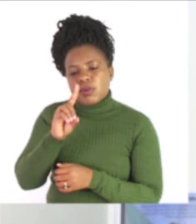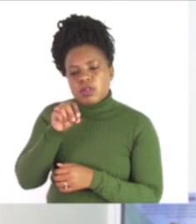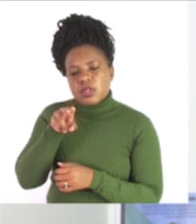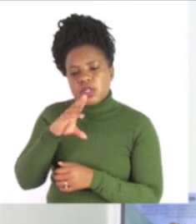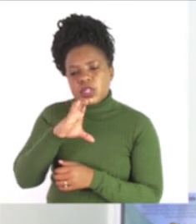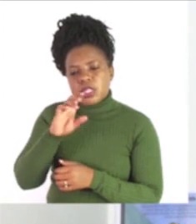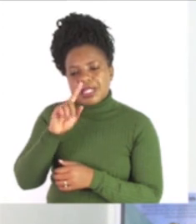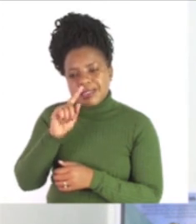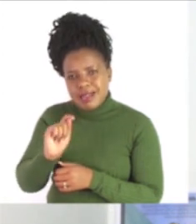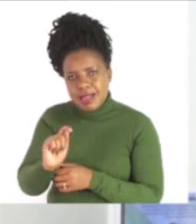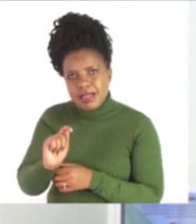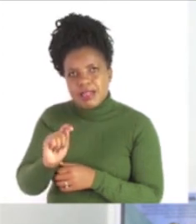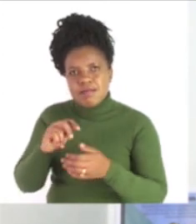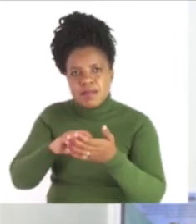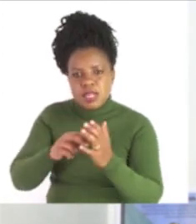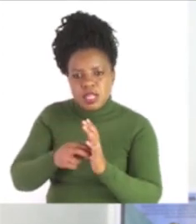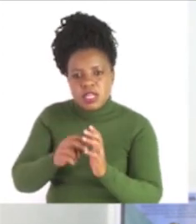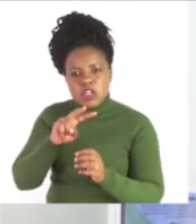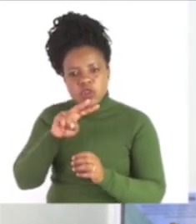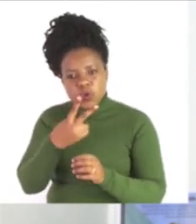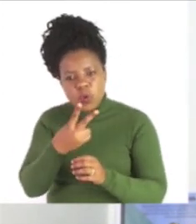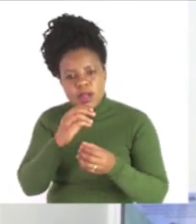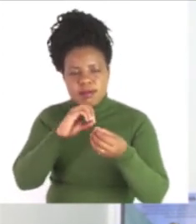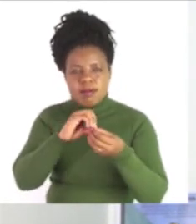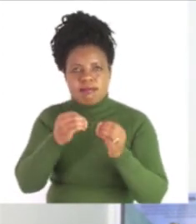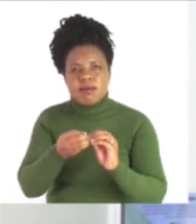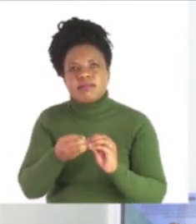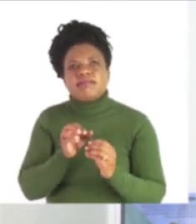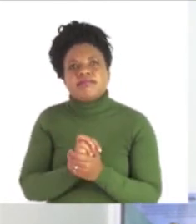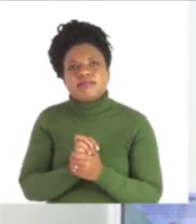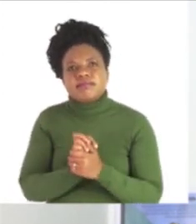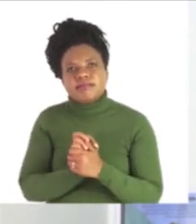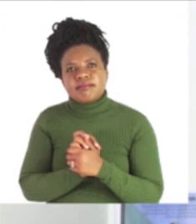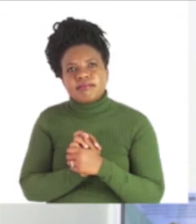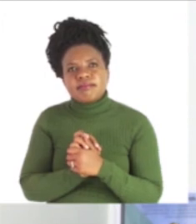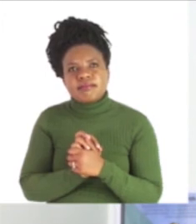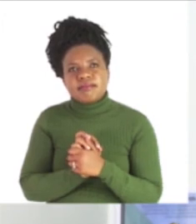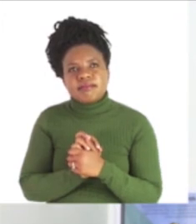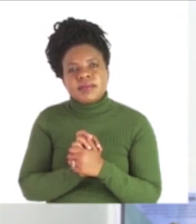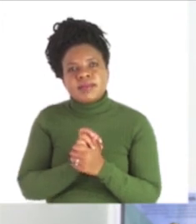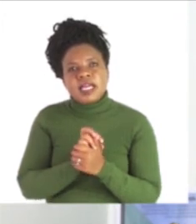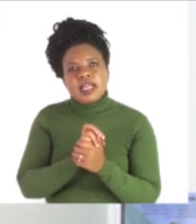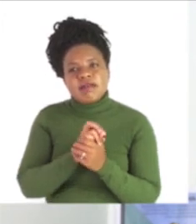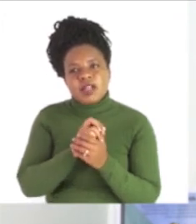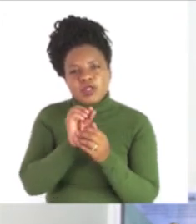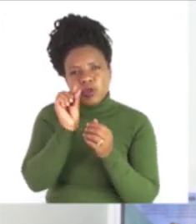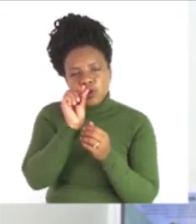or numbers, then you get a product. But when we have a power as 2, we